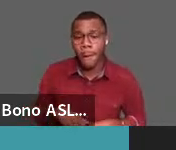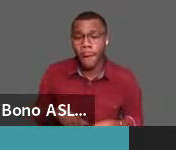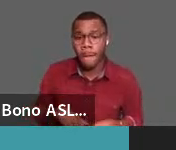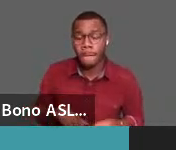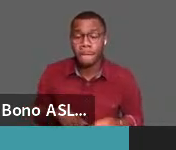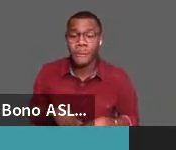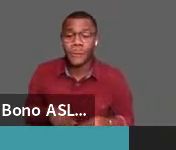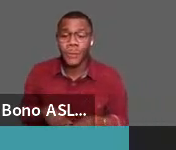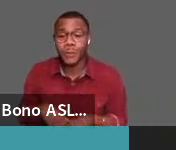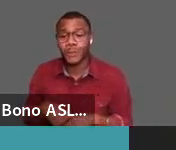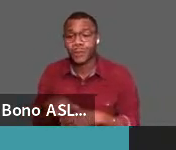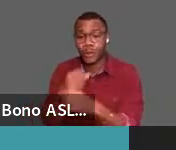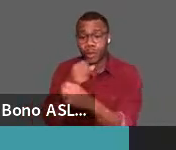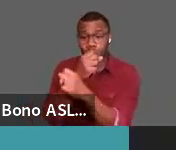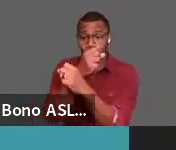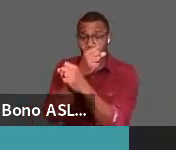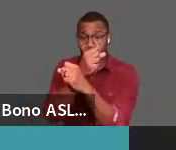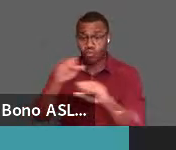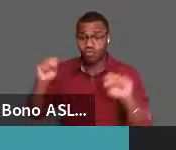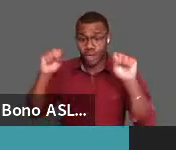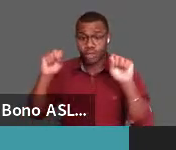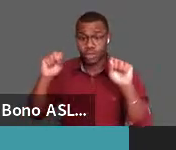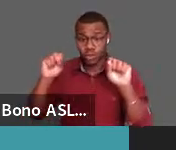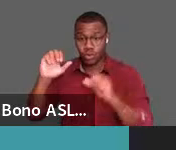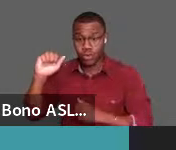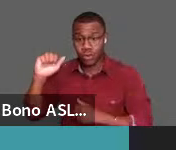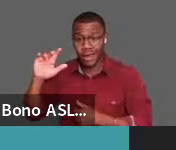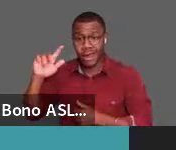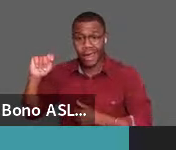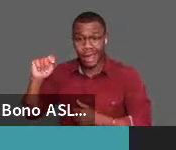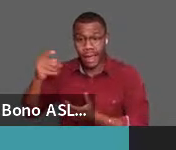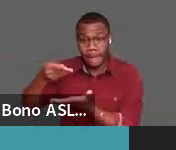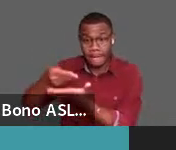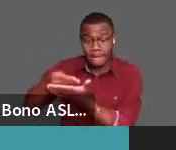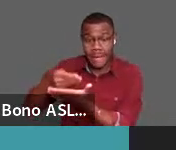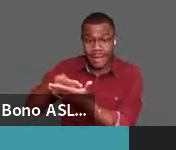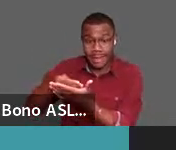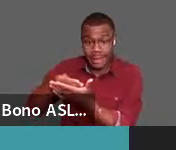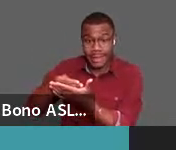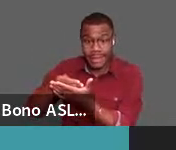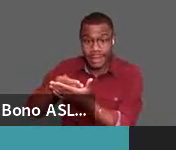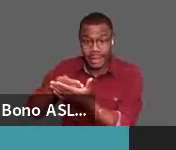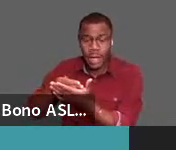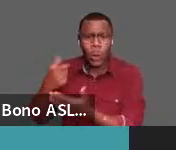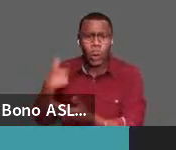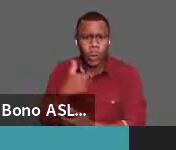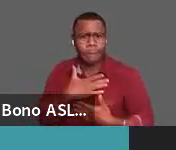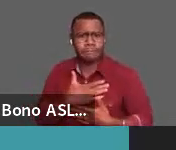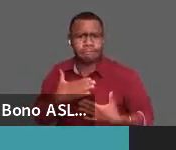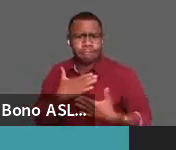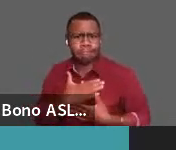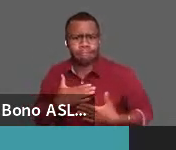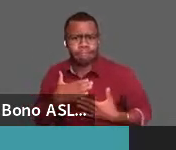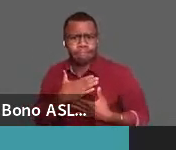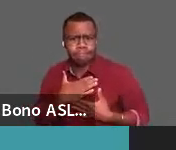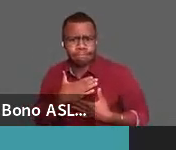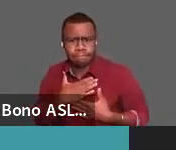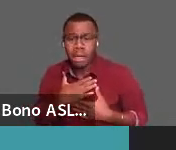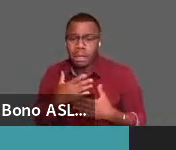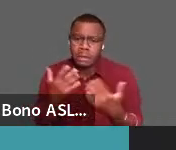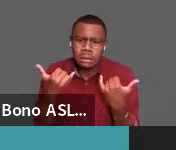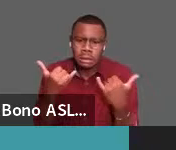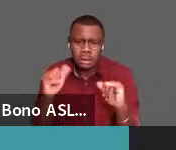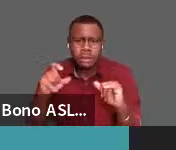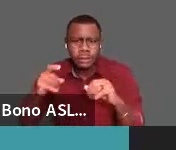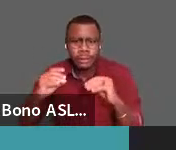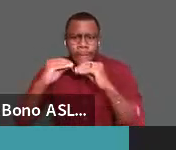funds that we received. And I'll say a little bit more at the end of my comments about how there's so much more that we need to do. As